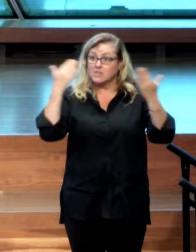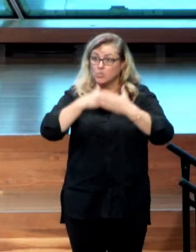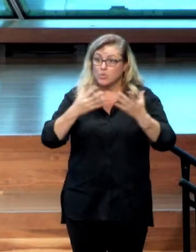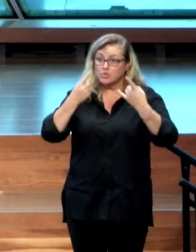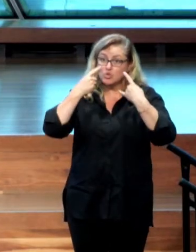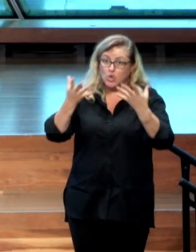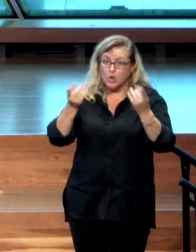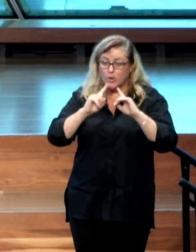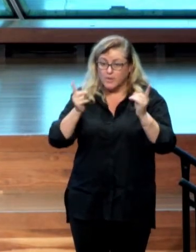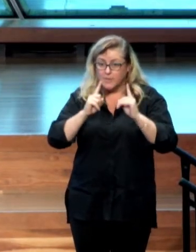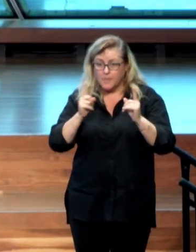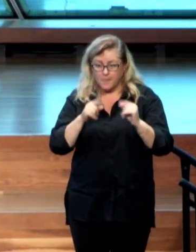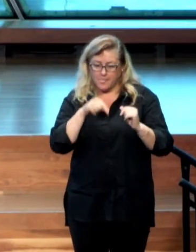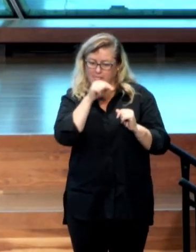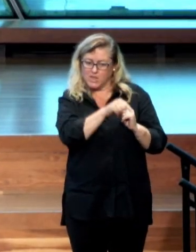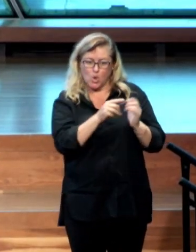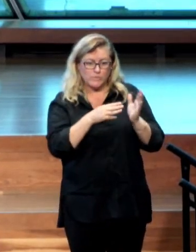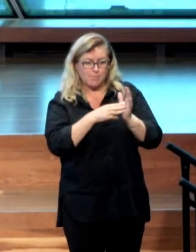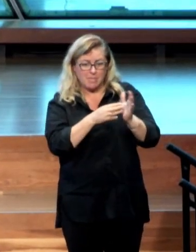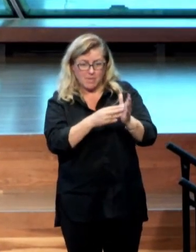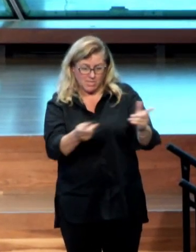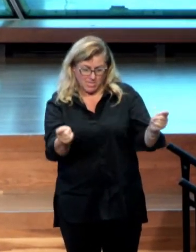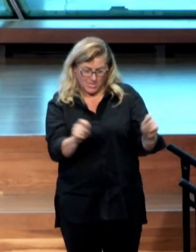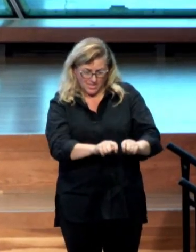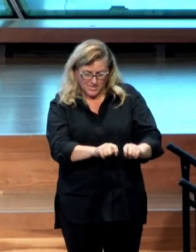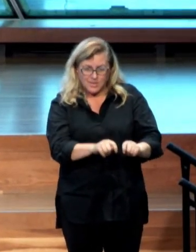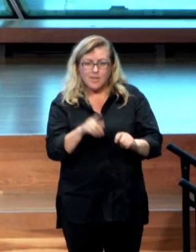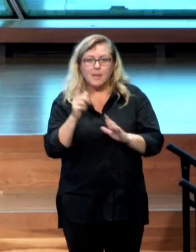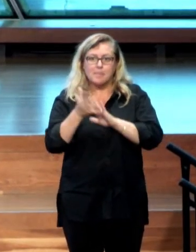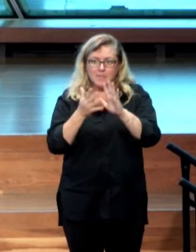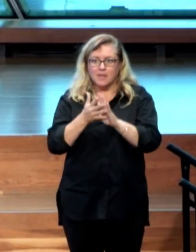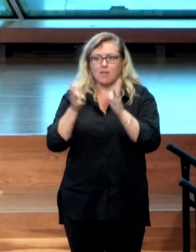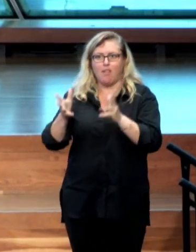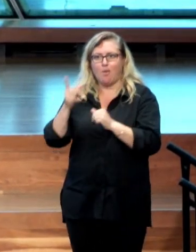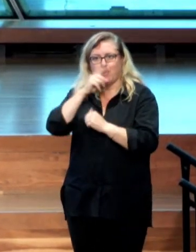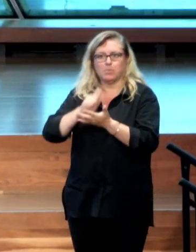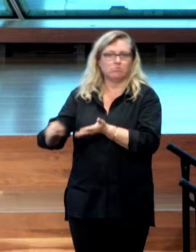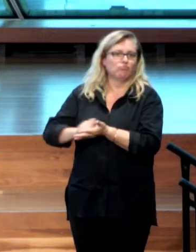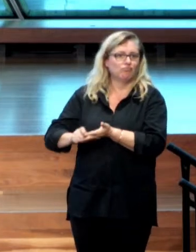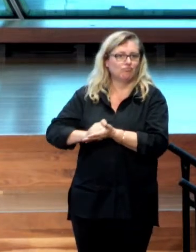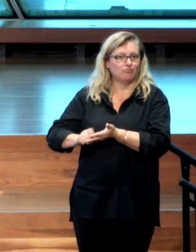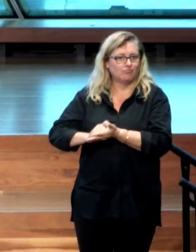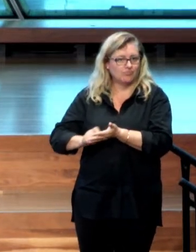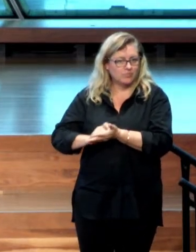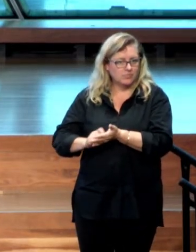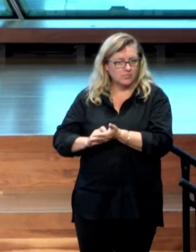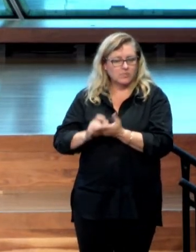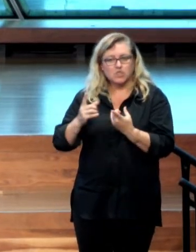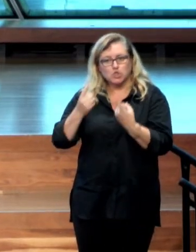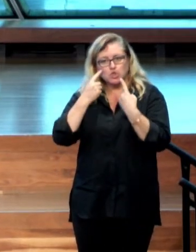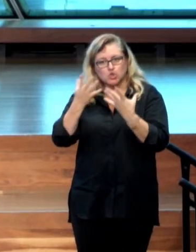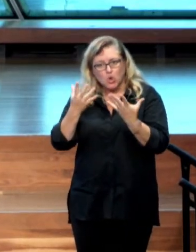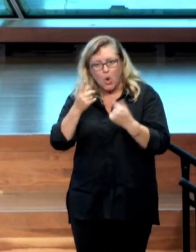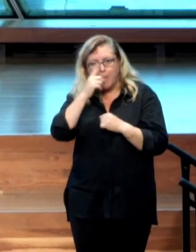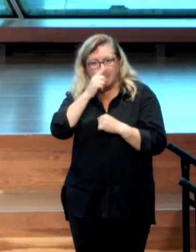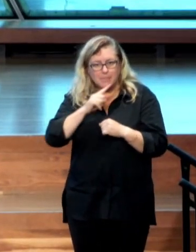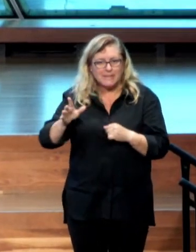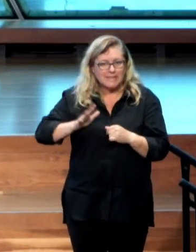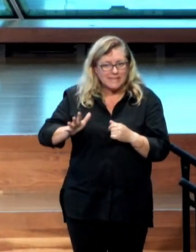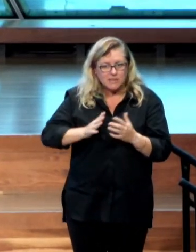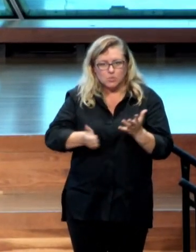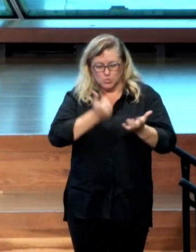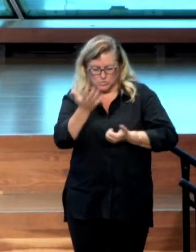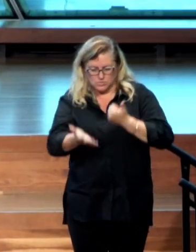those long dark months also prompted a lot of writing and highlights people's need to tell